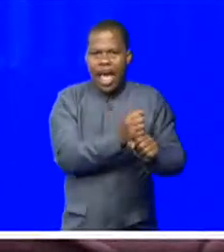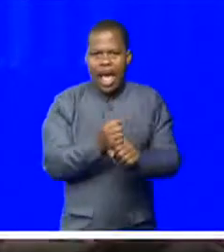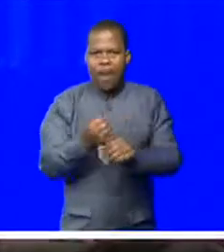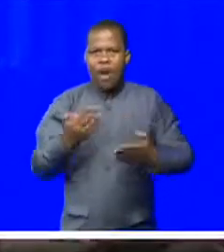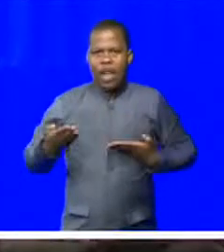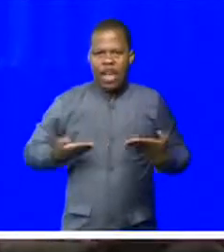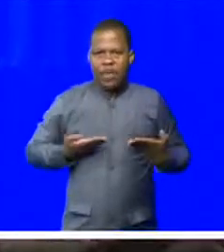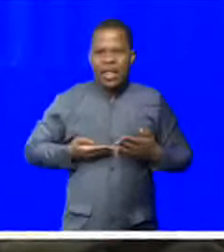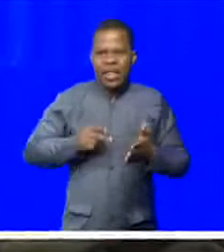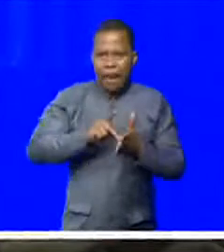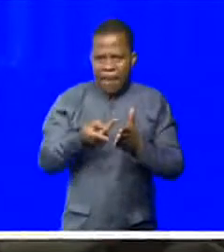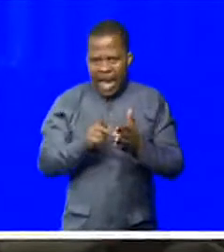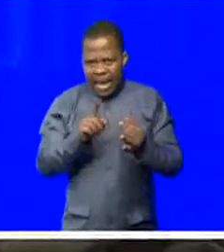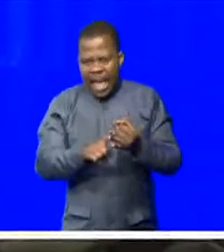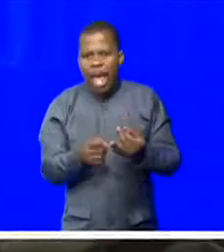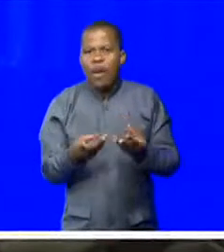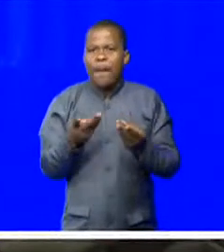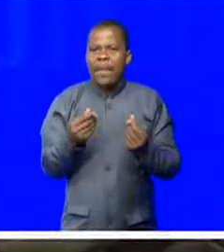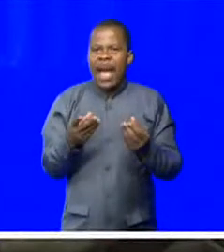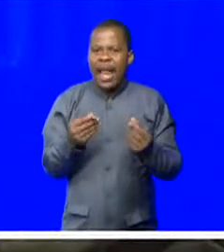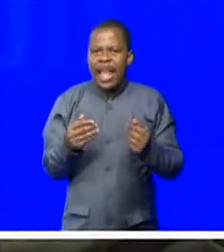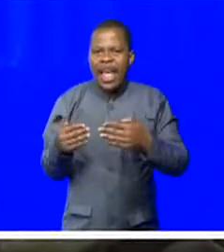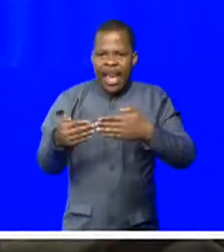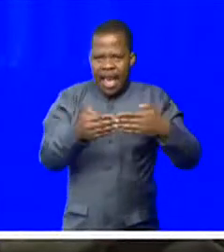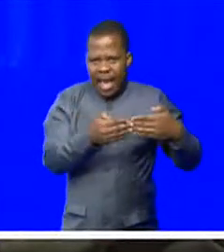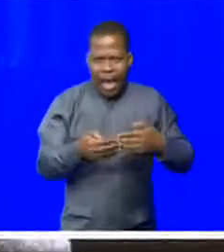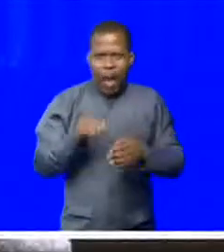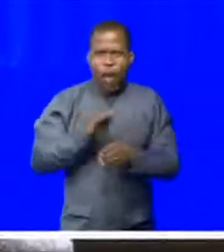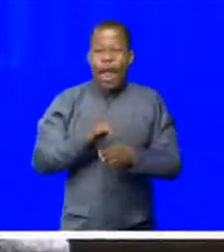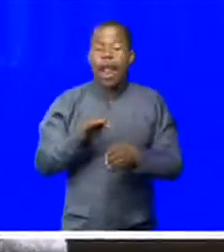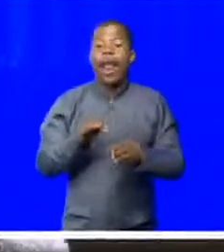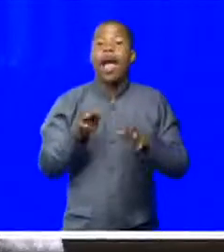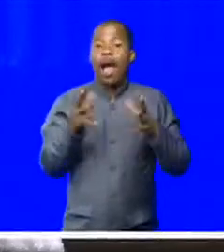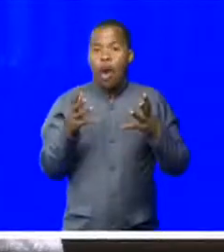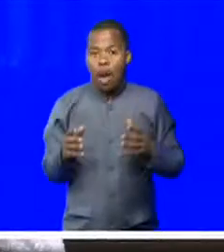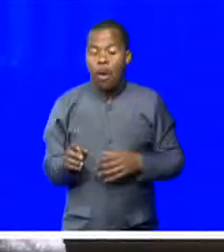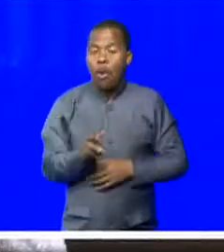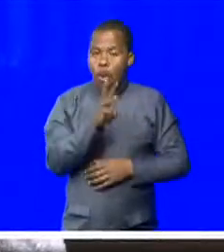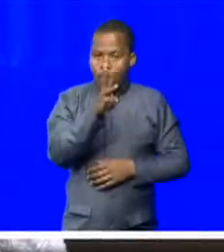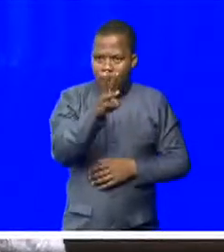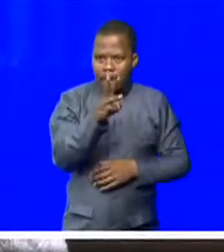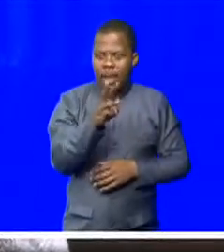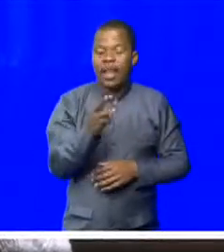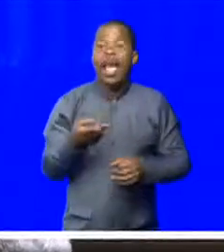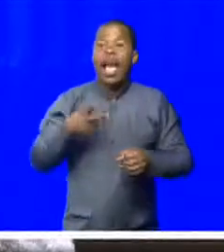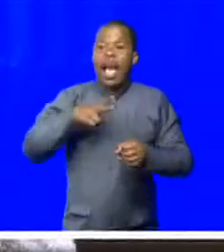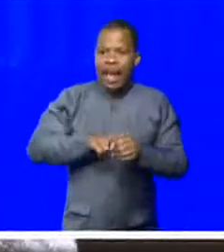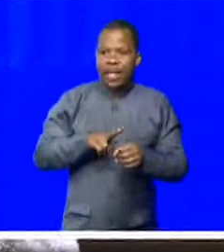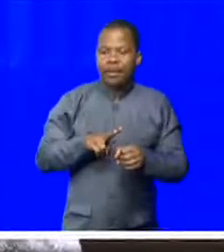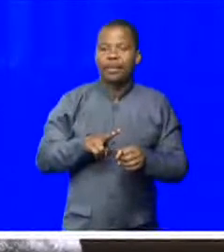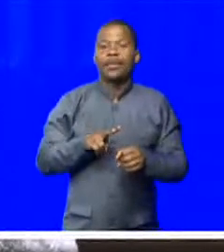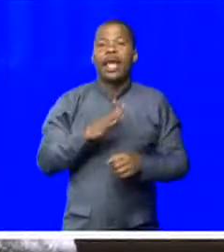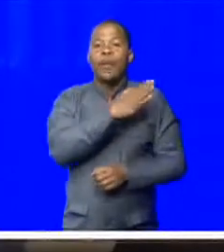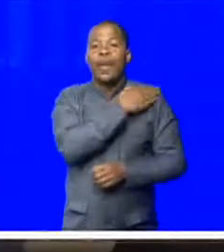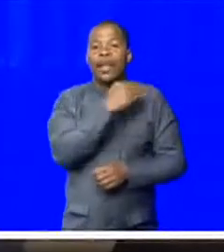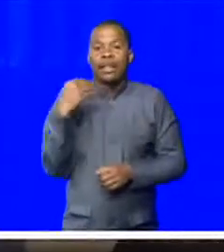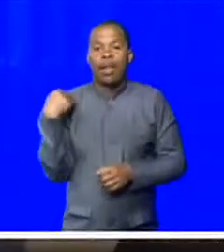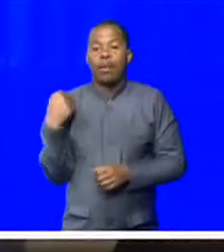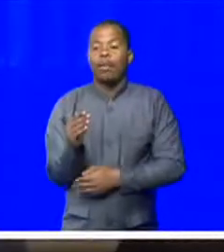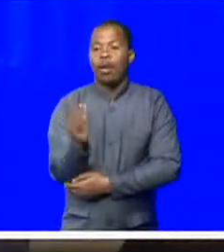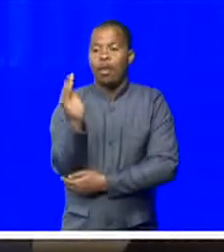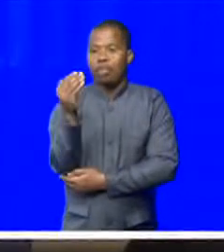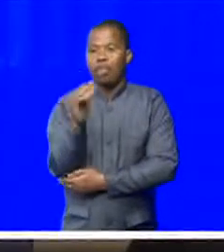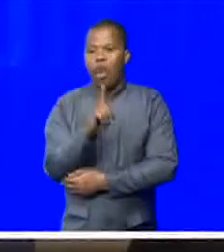planning, financial management and marketing, amongst others. Speaking during a graduation ceremony at the Mangongo Inkundla on